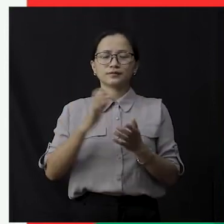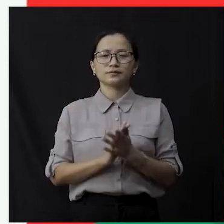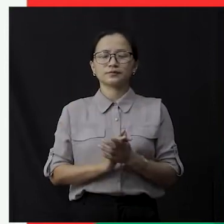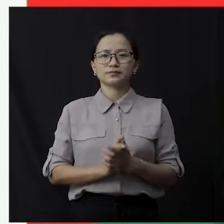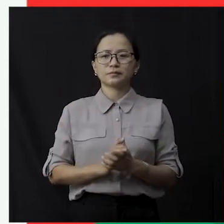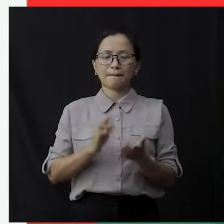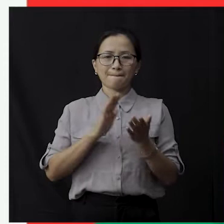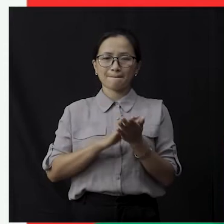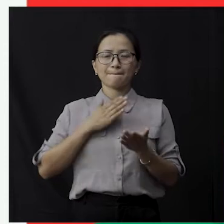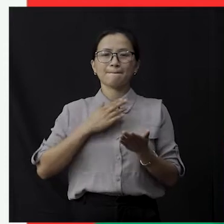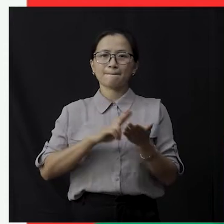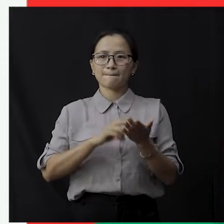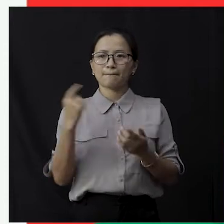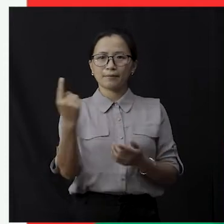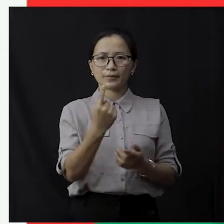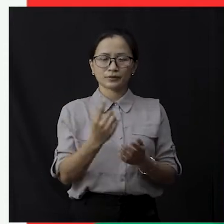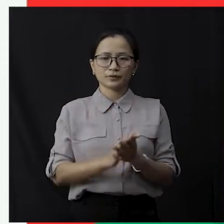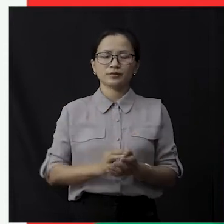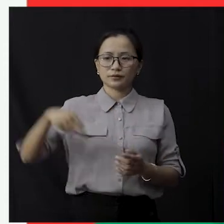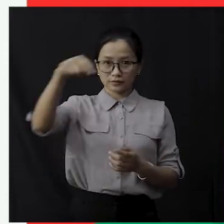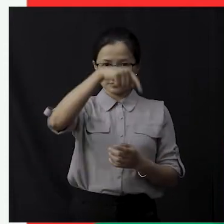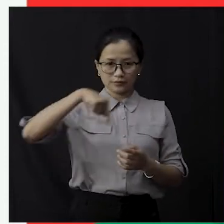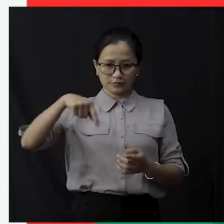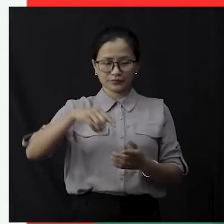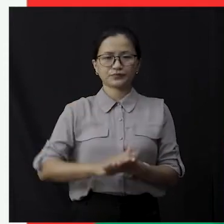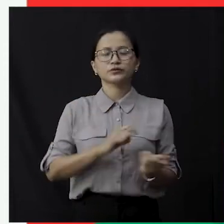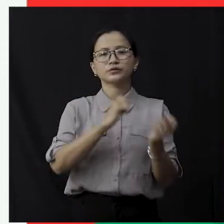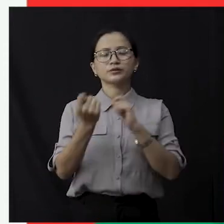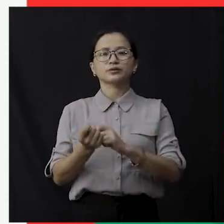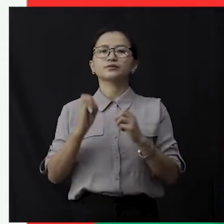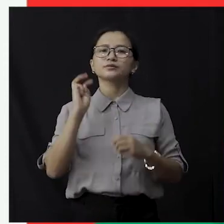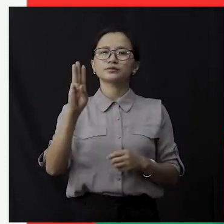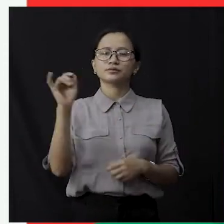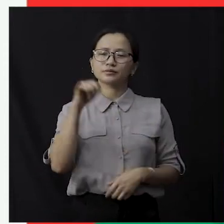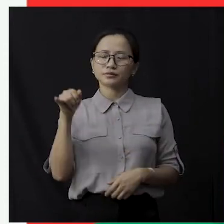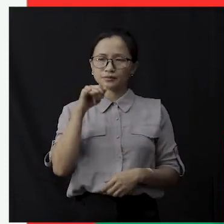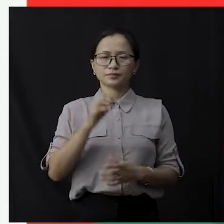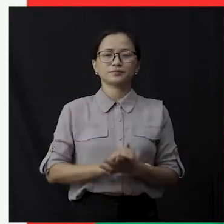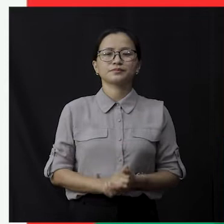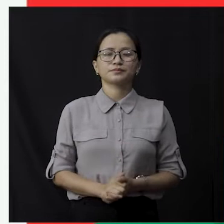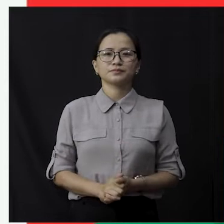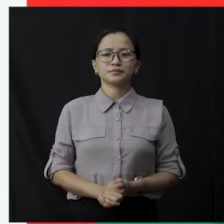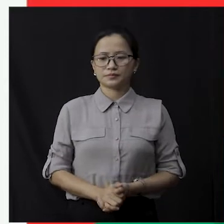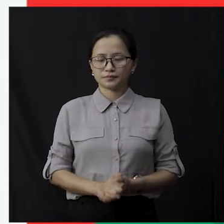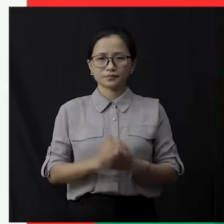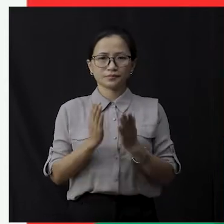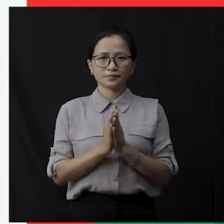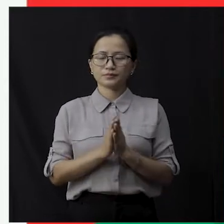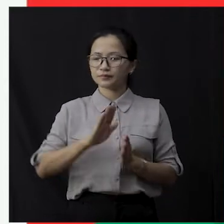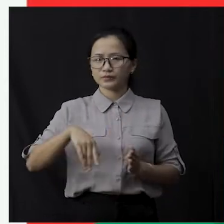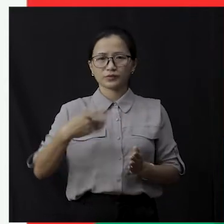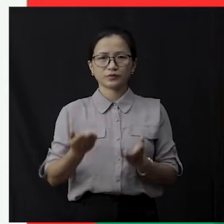natural surroundings. So you can all turn to page 36, 36. Now